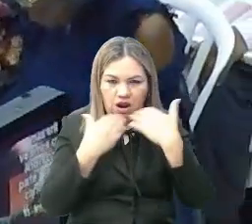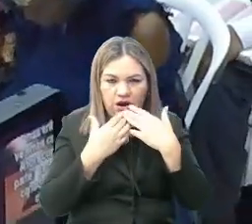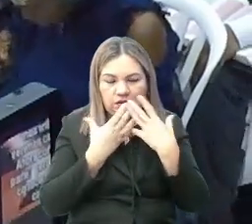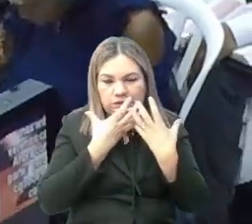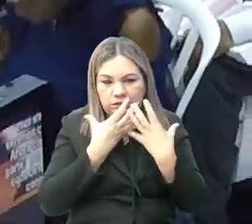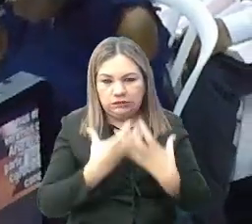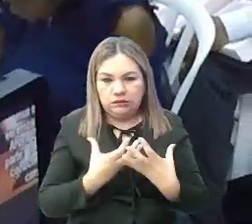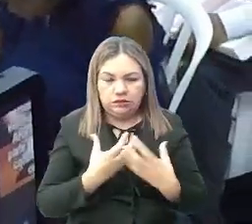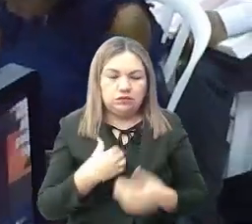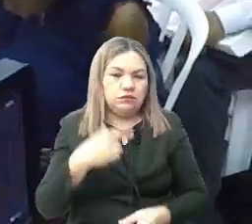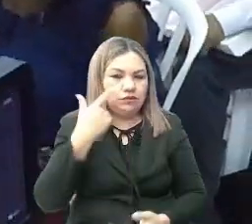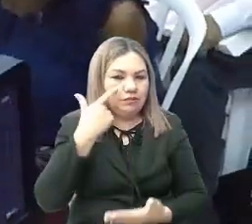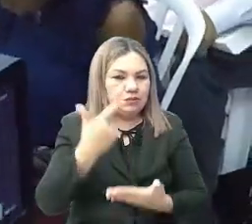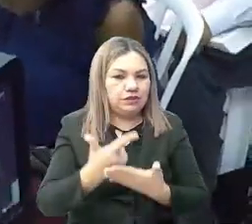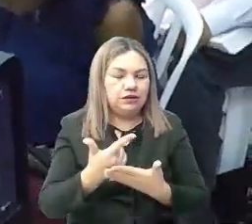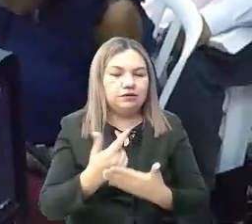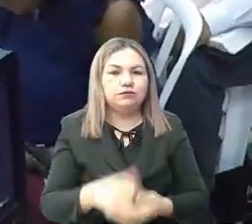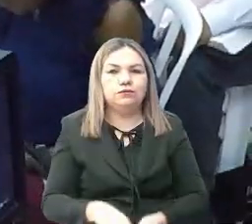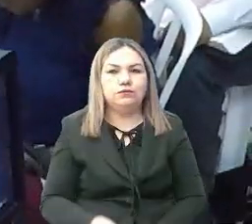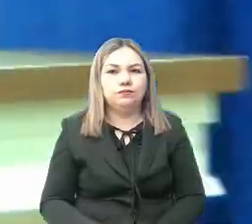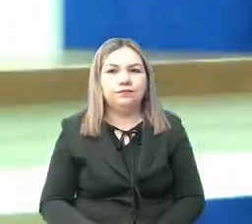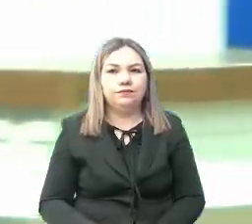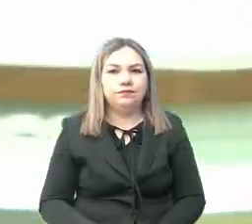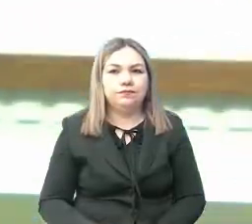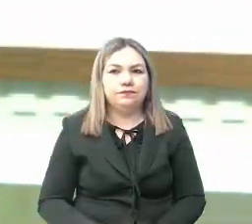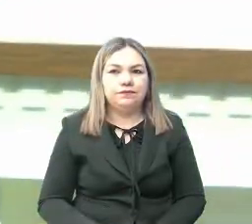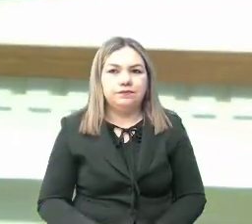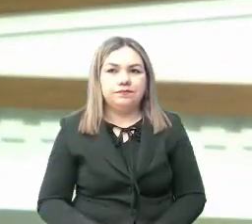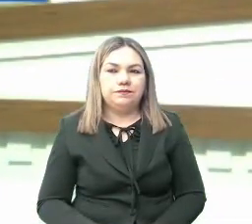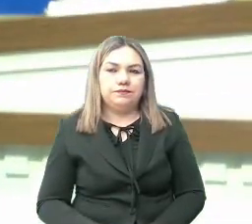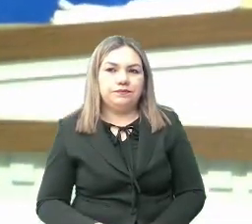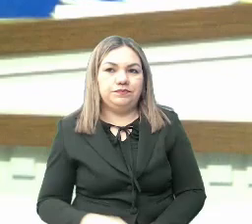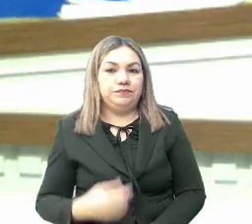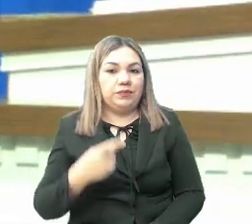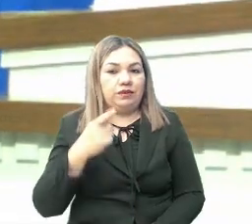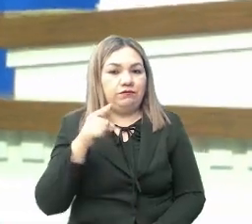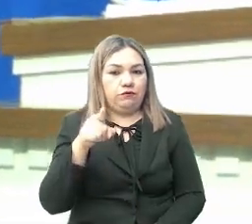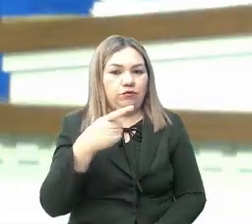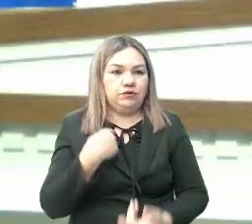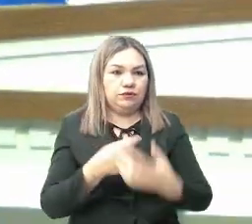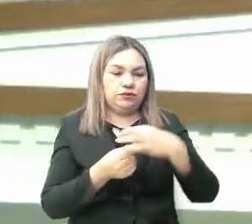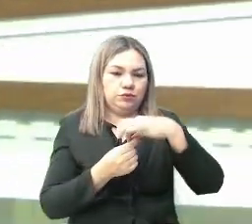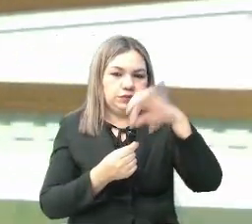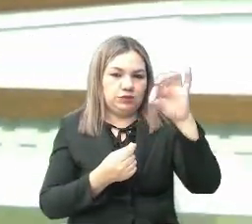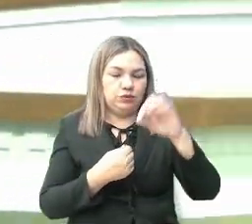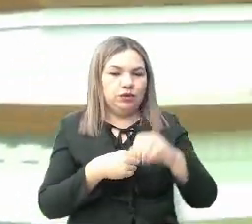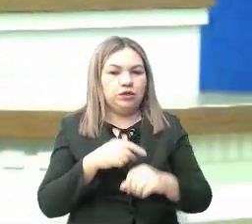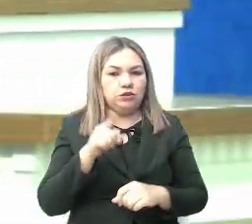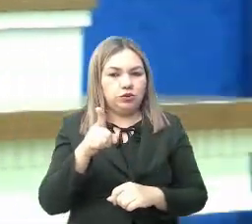you're spiritual. You're not that bitter face that I'm seeing.